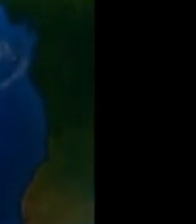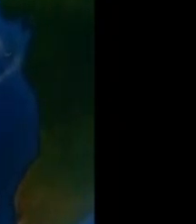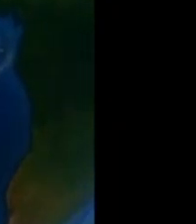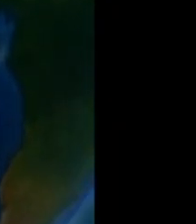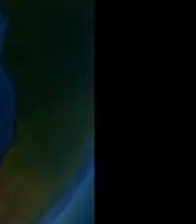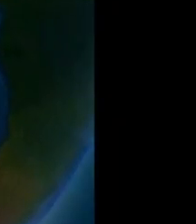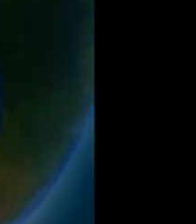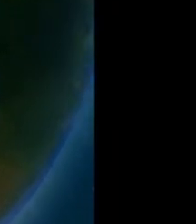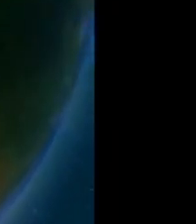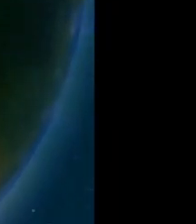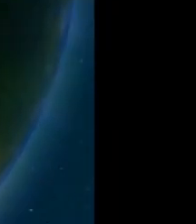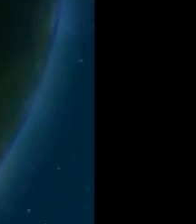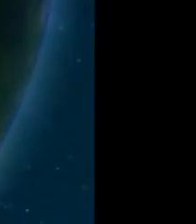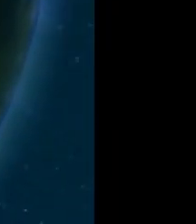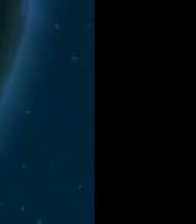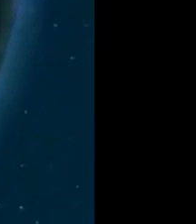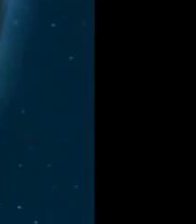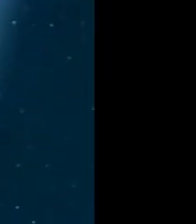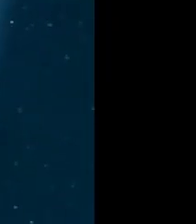Thank you.